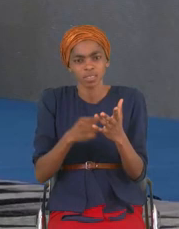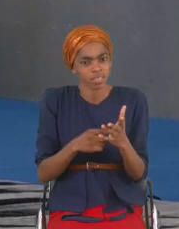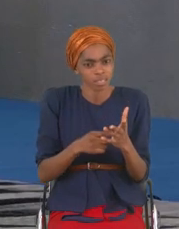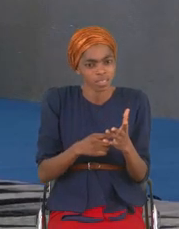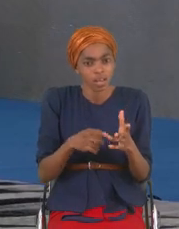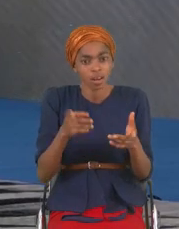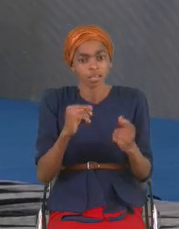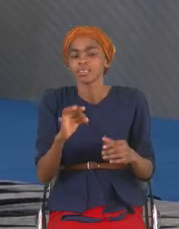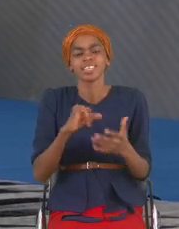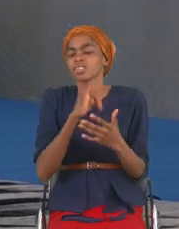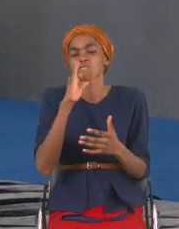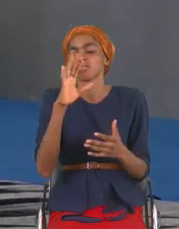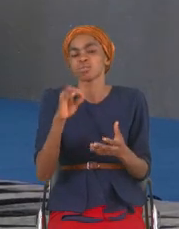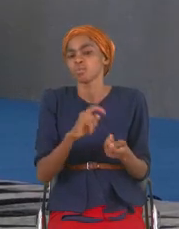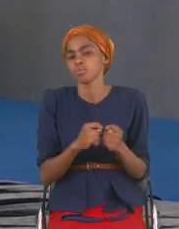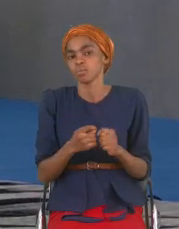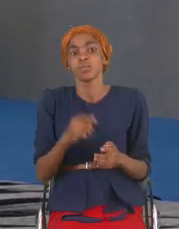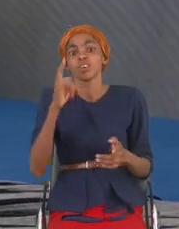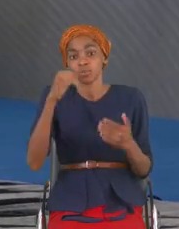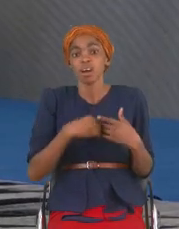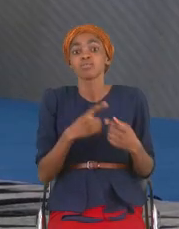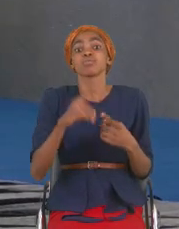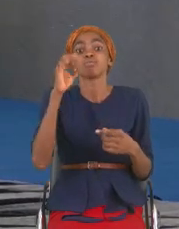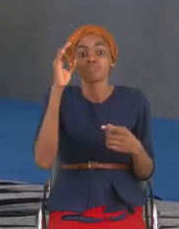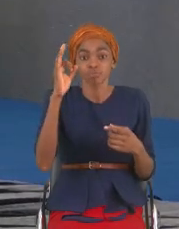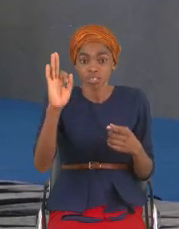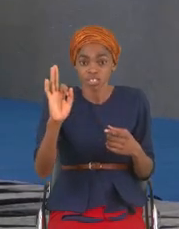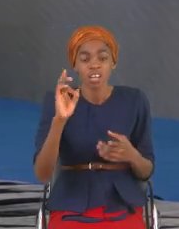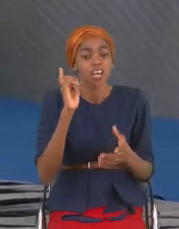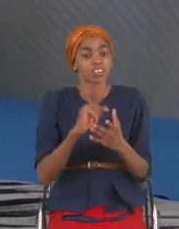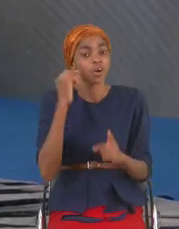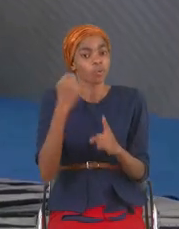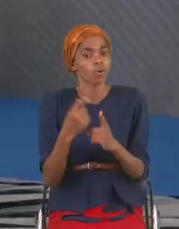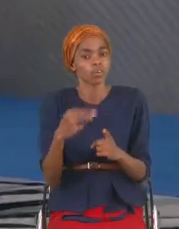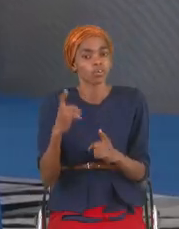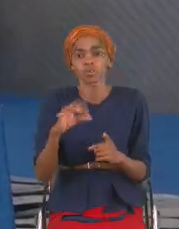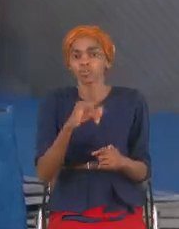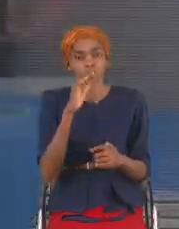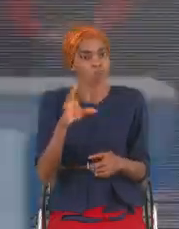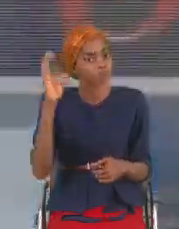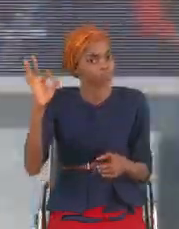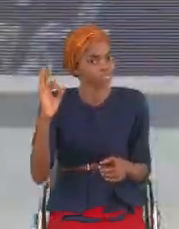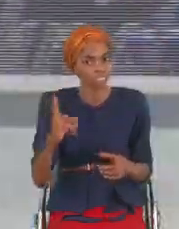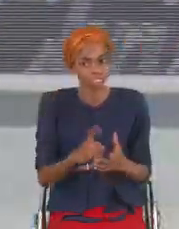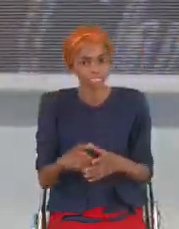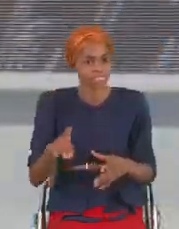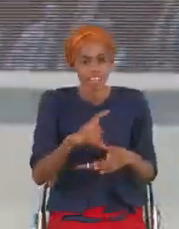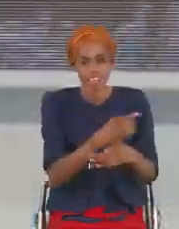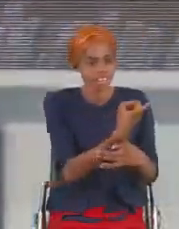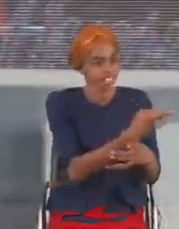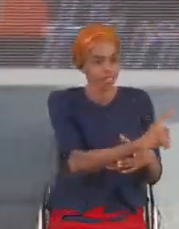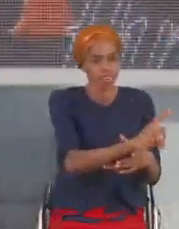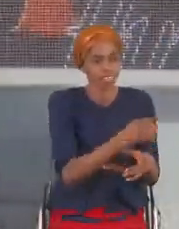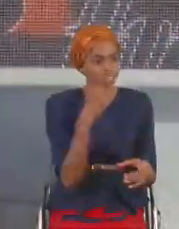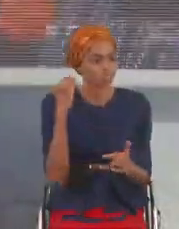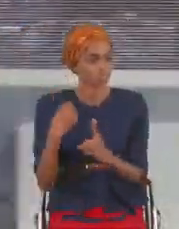business. You're to preach the word of God. You're not to preach a denominational doctrine. You're